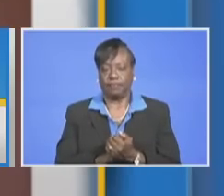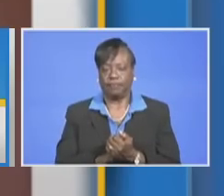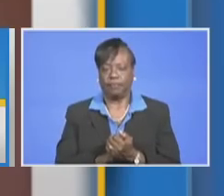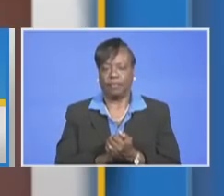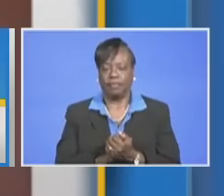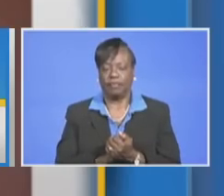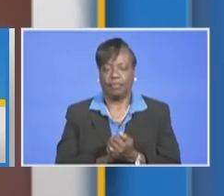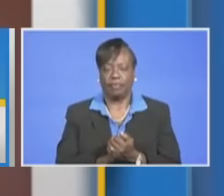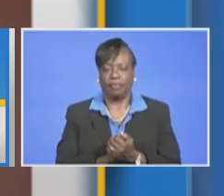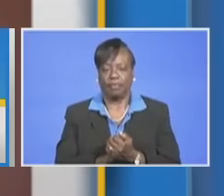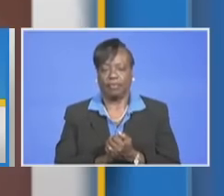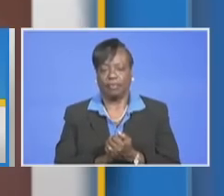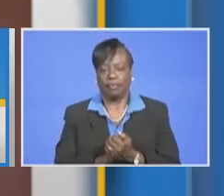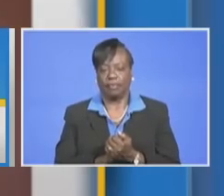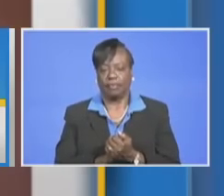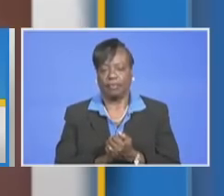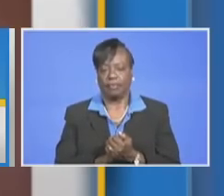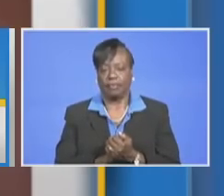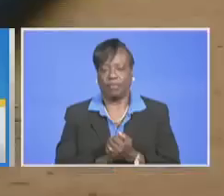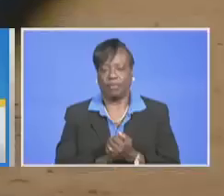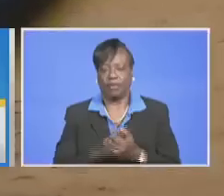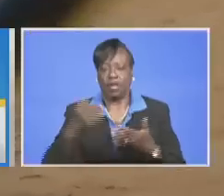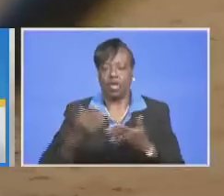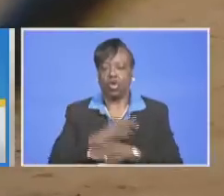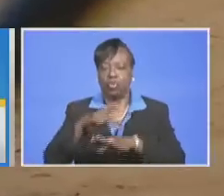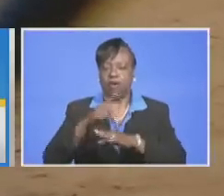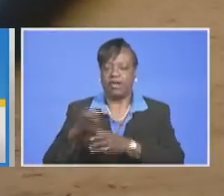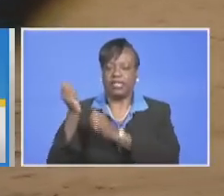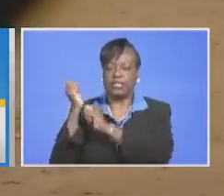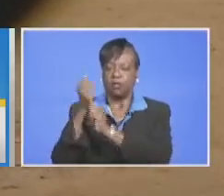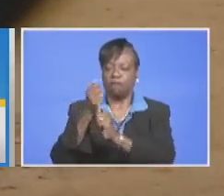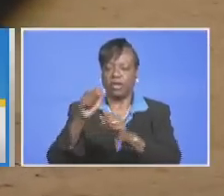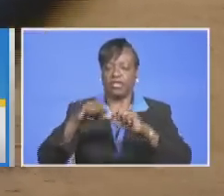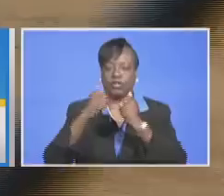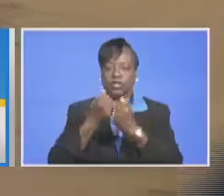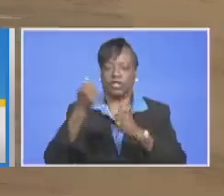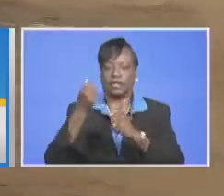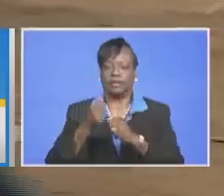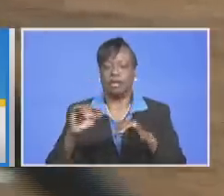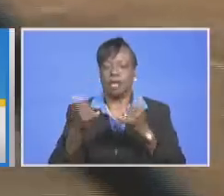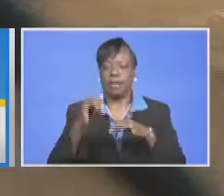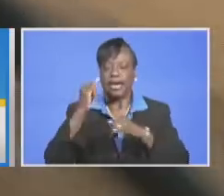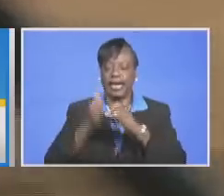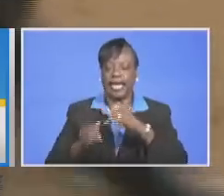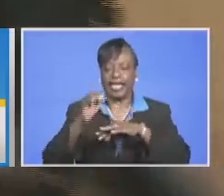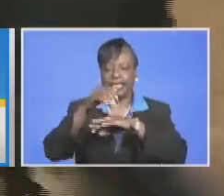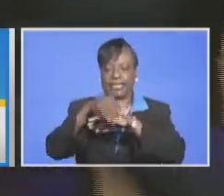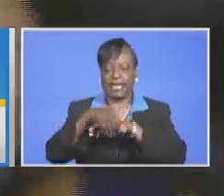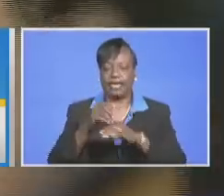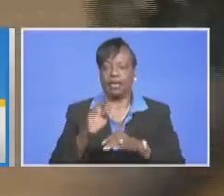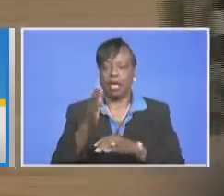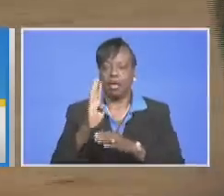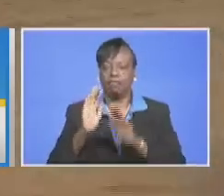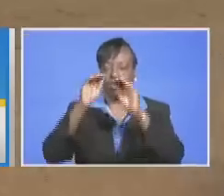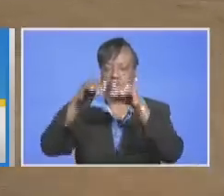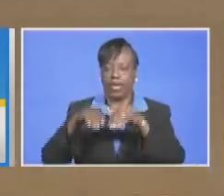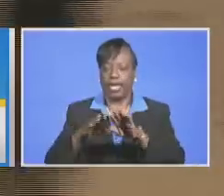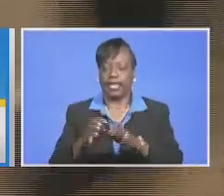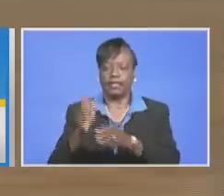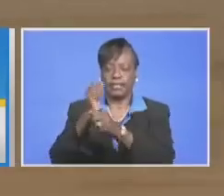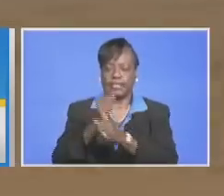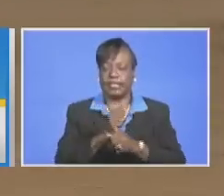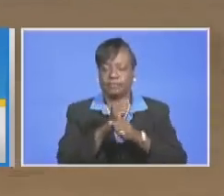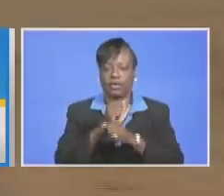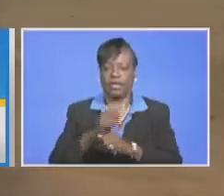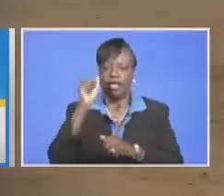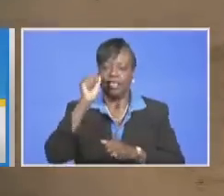of 6-4. The New Providence Softball Association was on the diamond last night at the Blue Hill Sporting Complex. In the